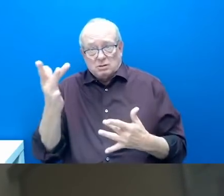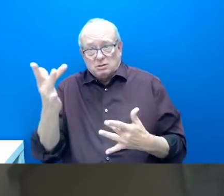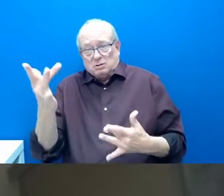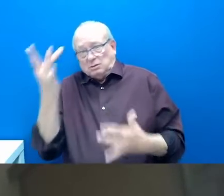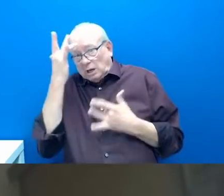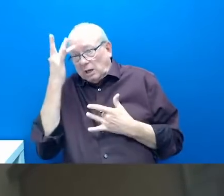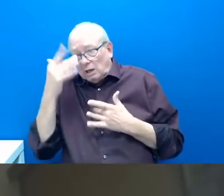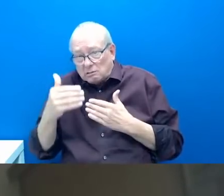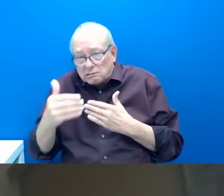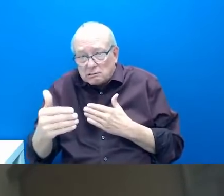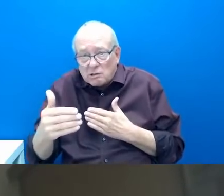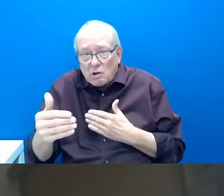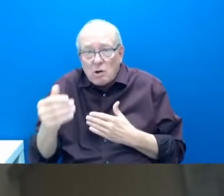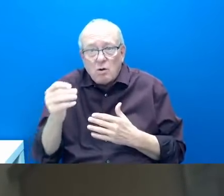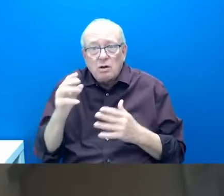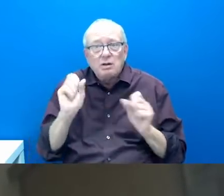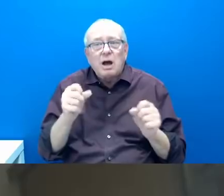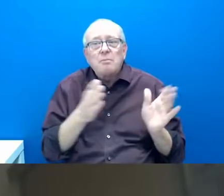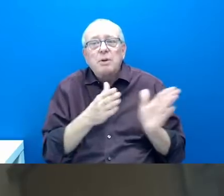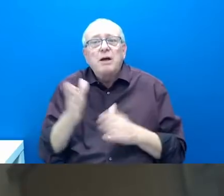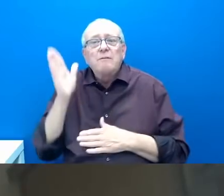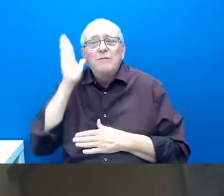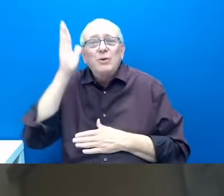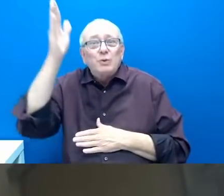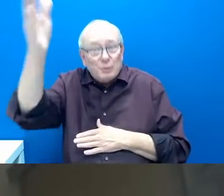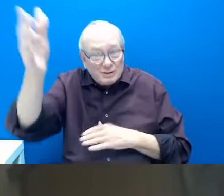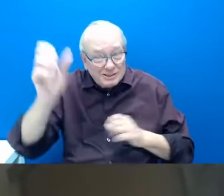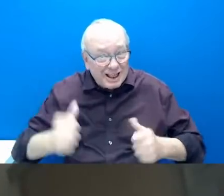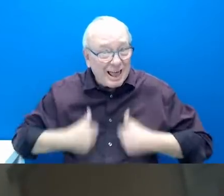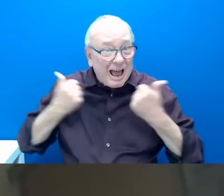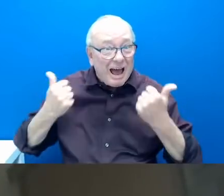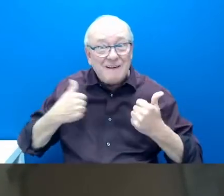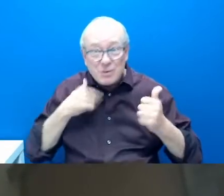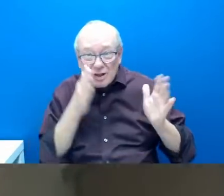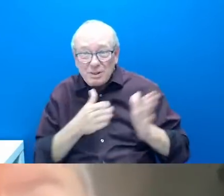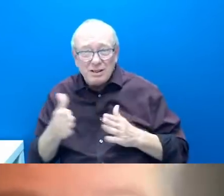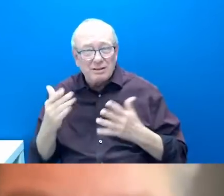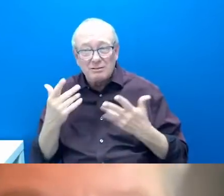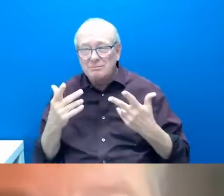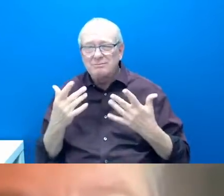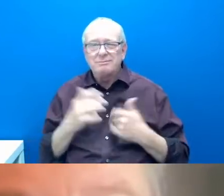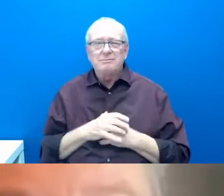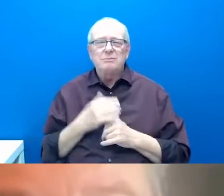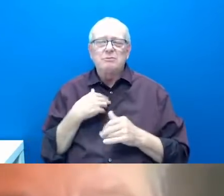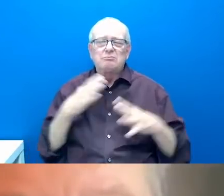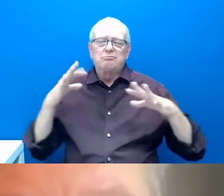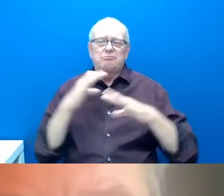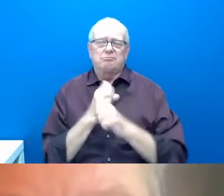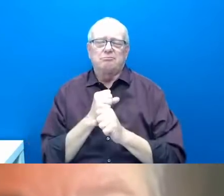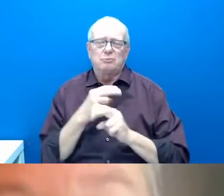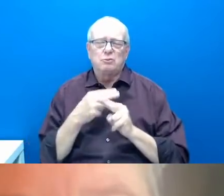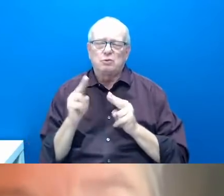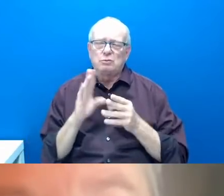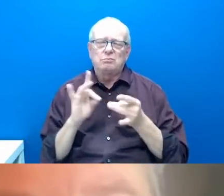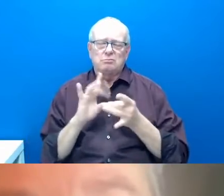for the next little while, or whether I can plan for a future. So that's kind of the short version of my story.